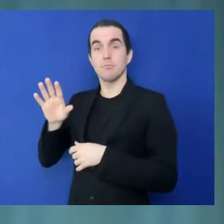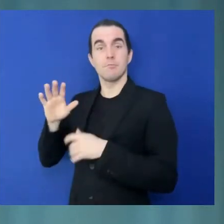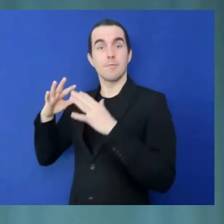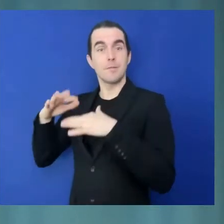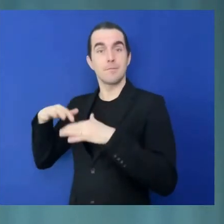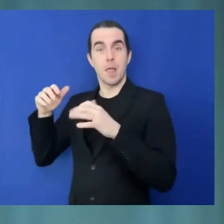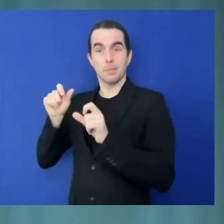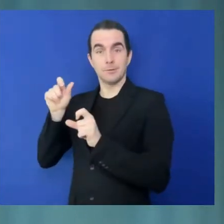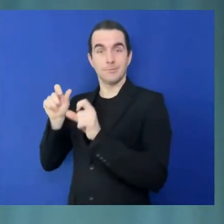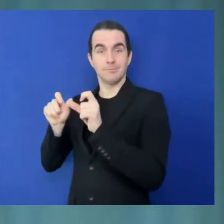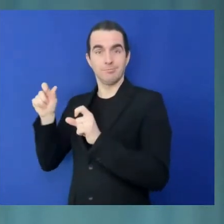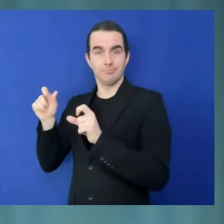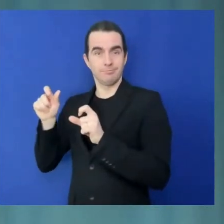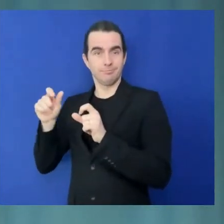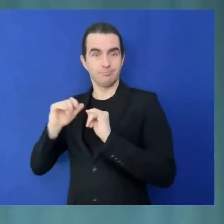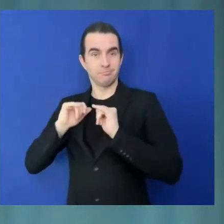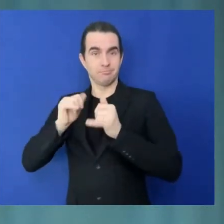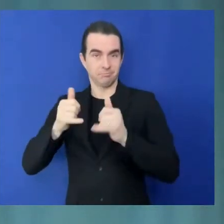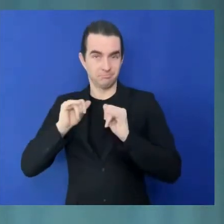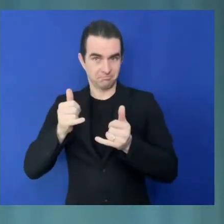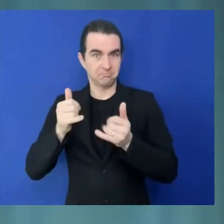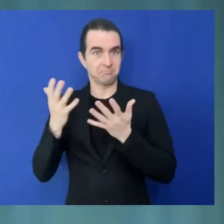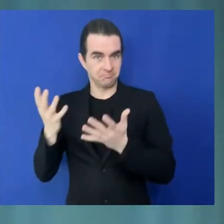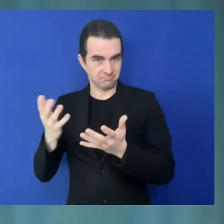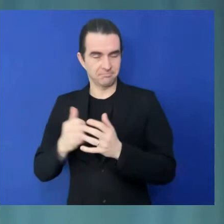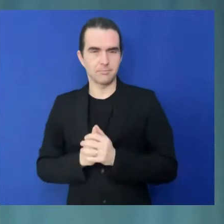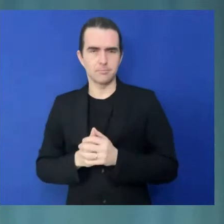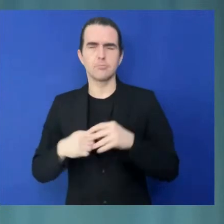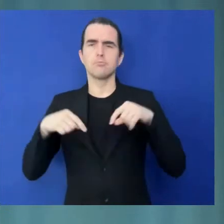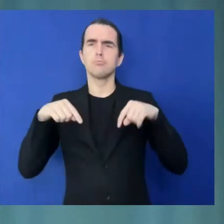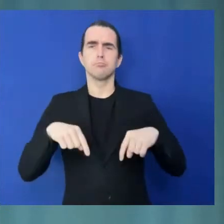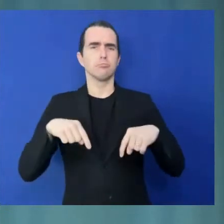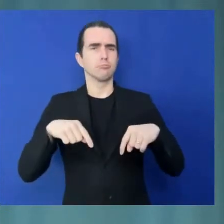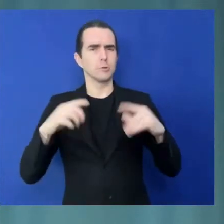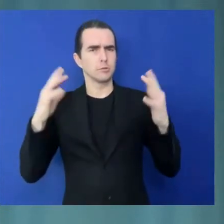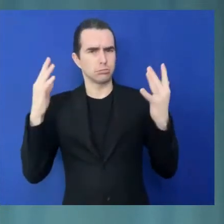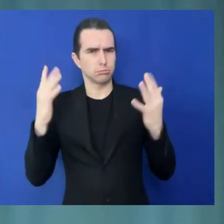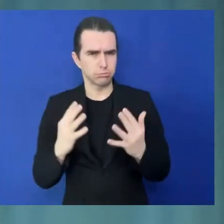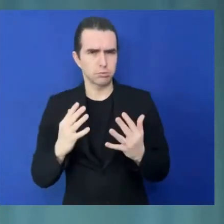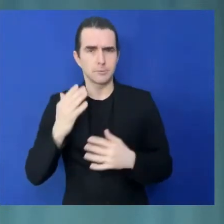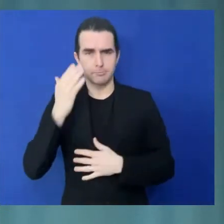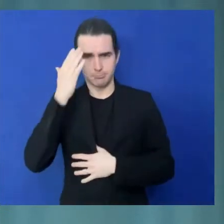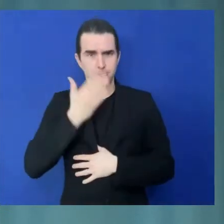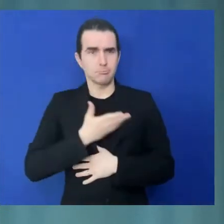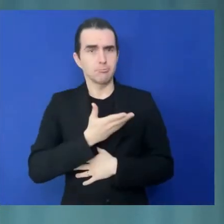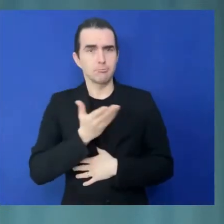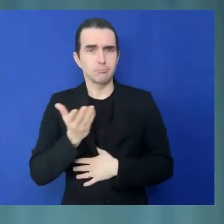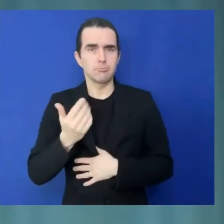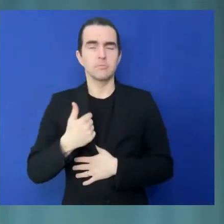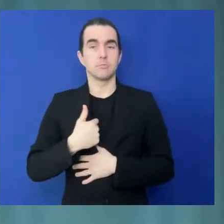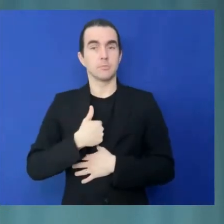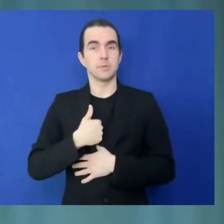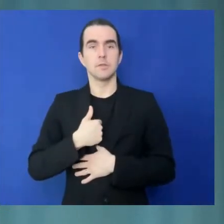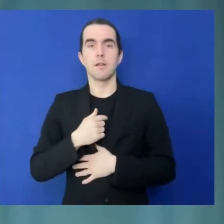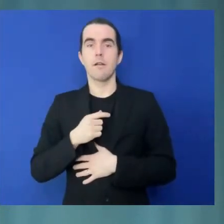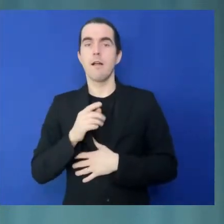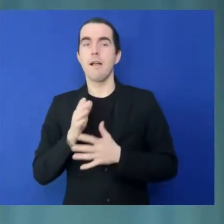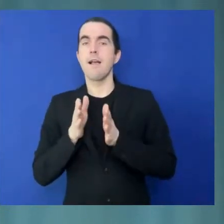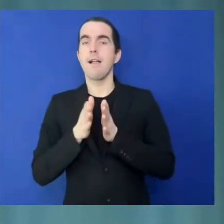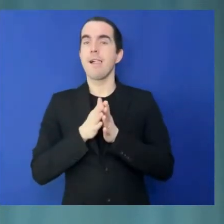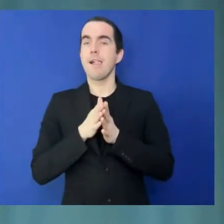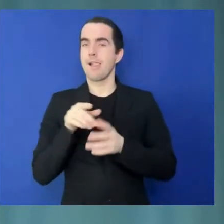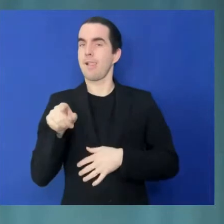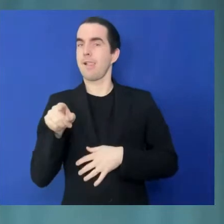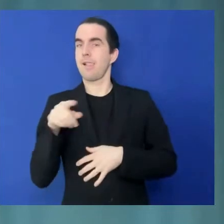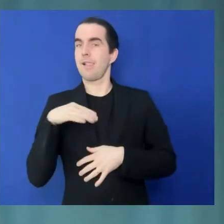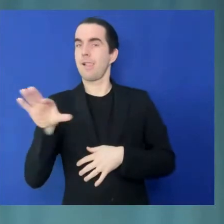all wonderful, and it is so good to see you all here in Vienna. But anyway, I